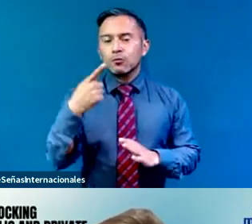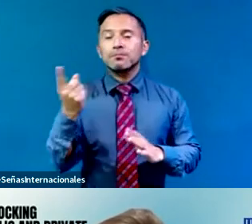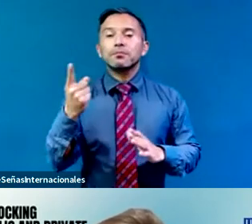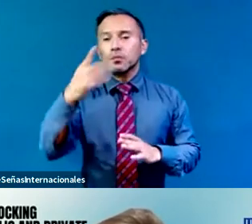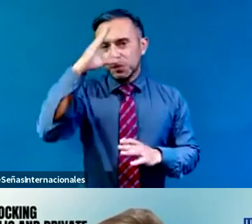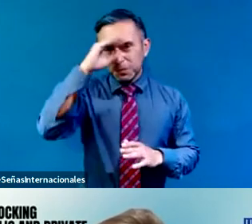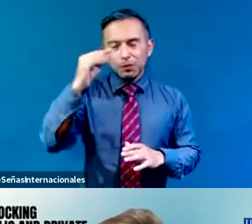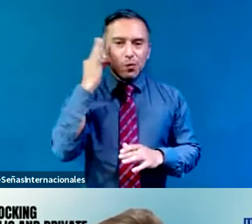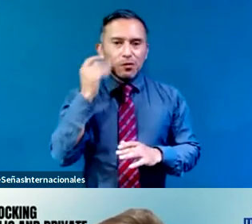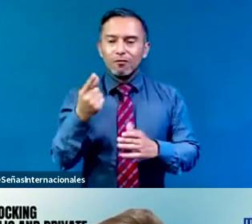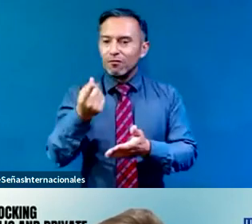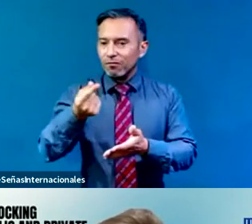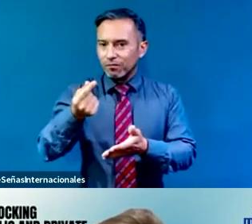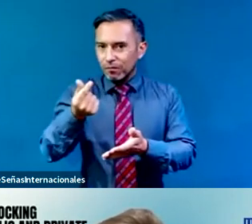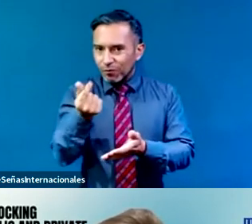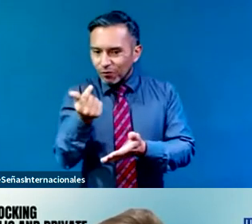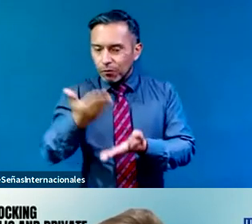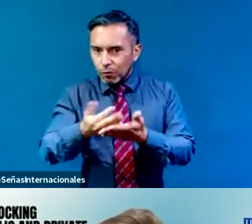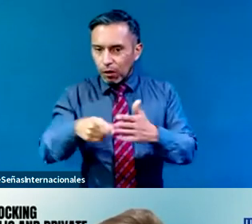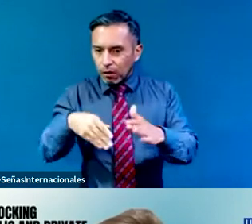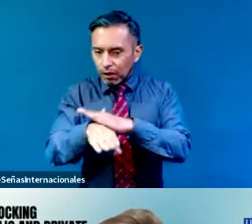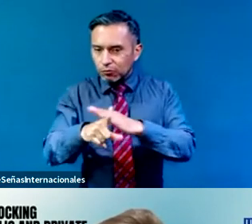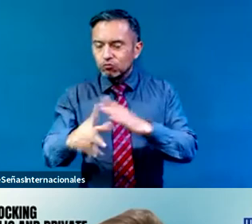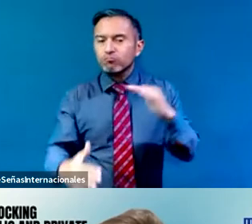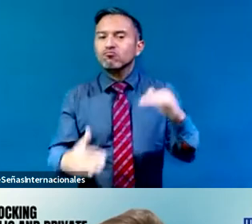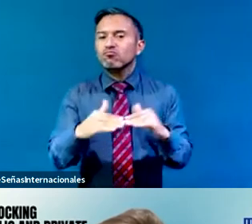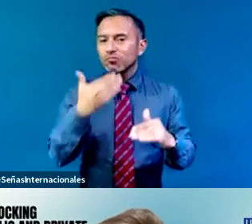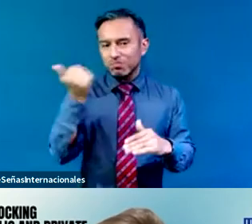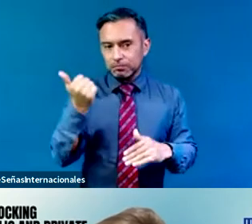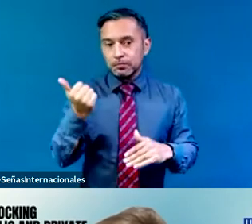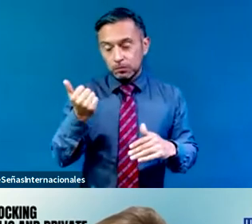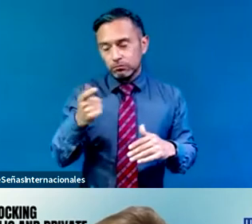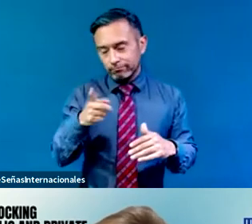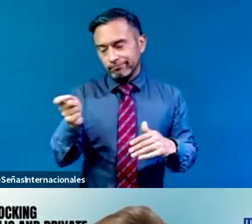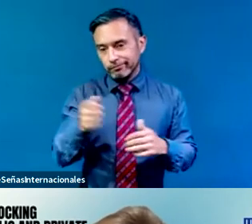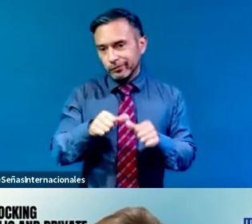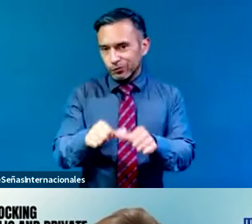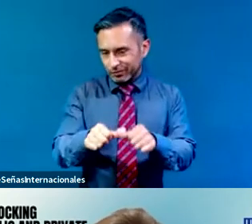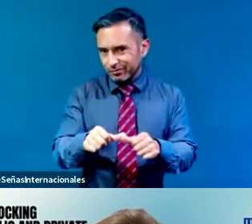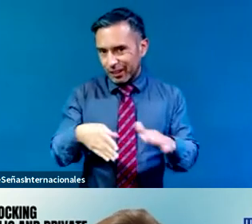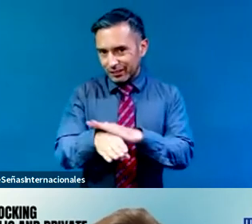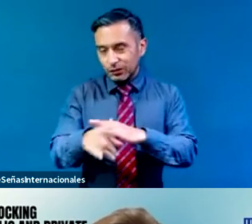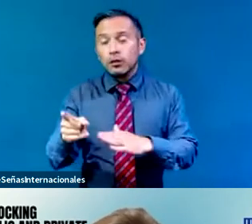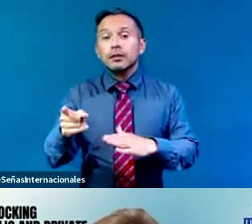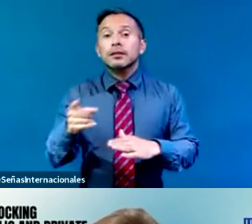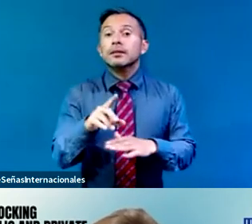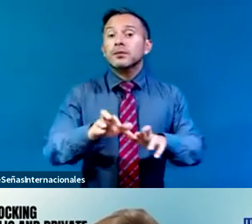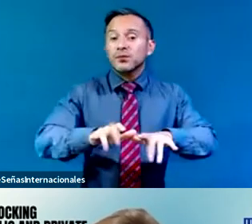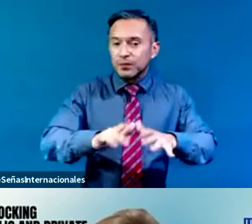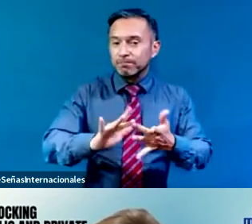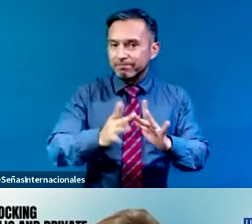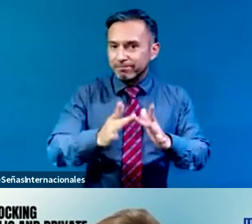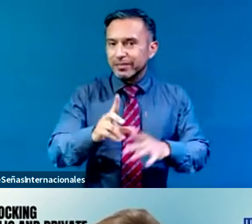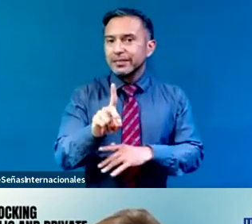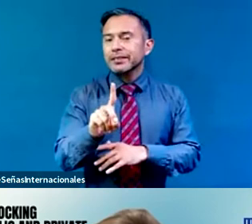enabling legal and policy environment. We can build on digital forms of entrepreneurship and financial inclusion to further reduce